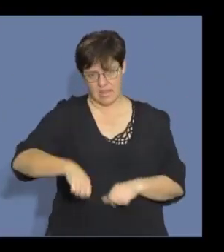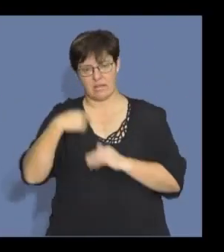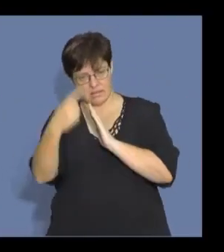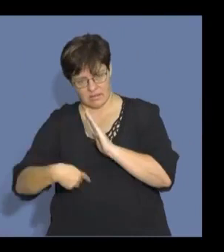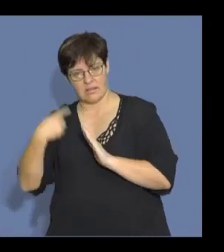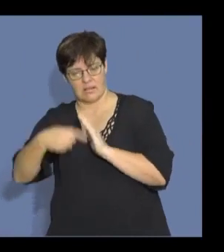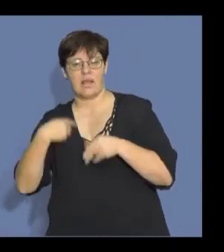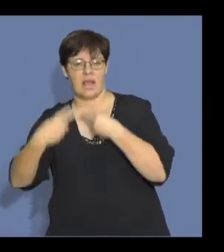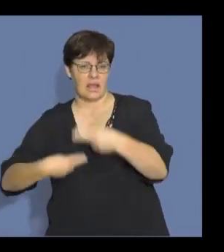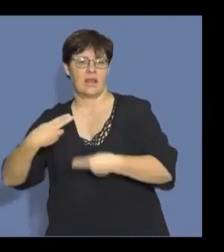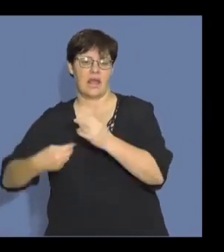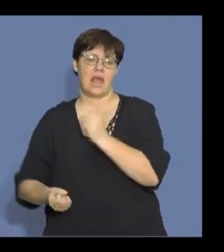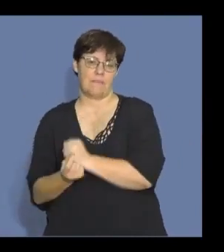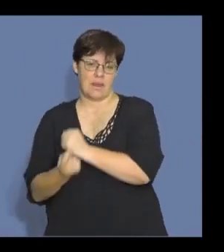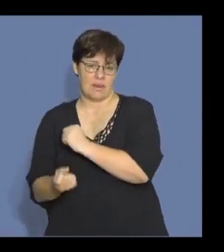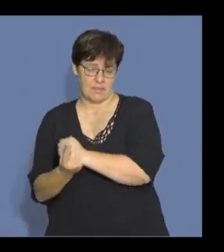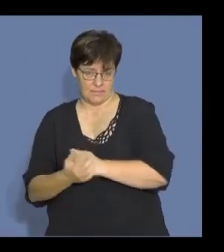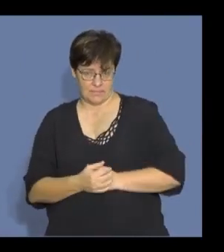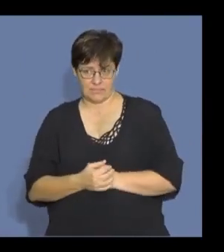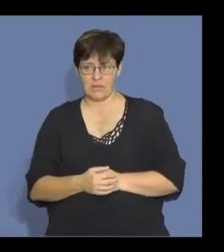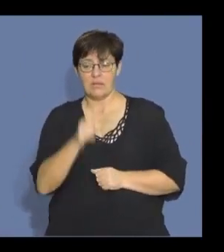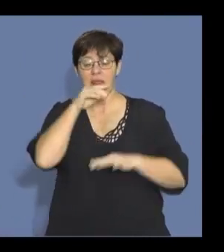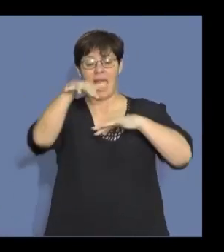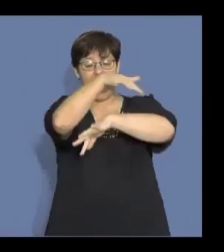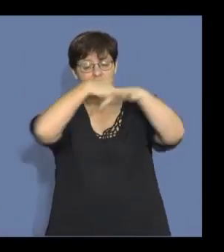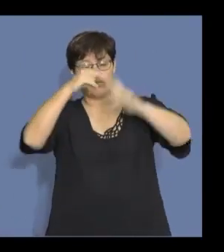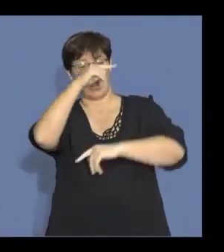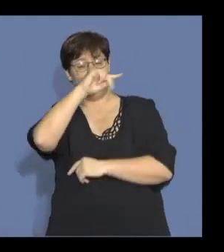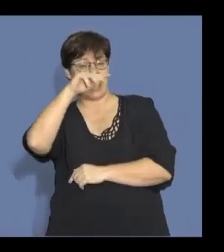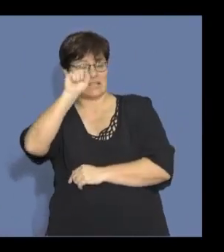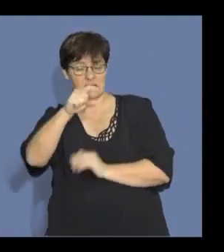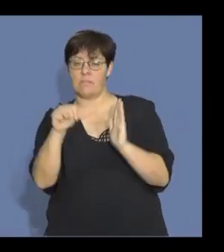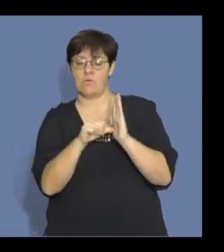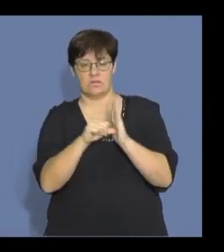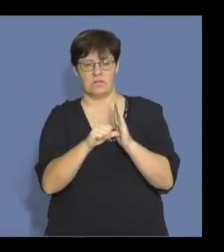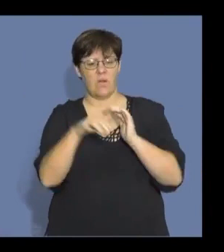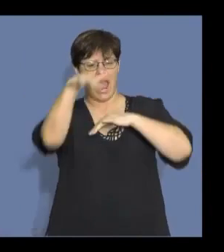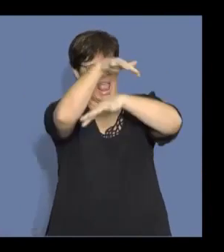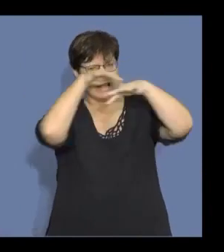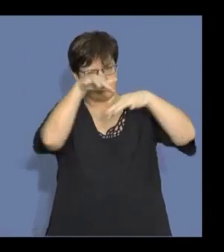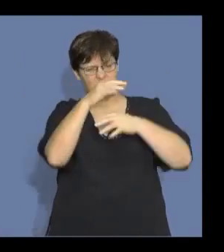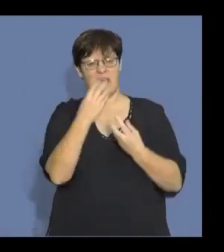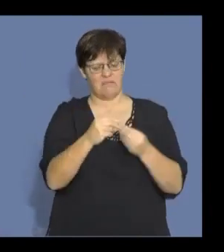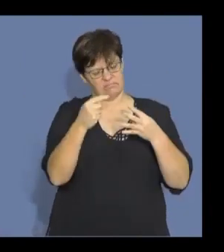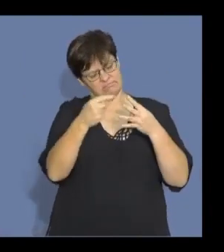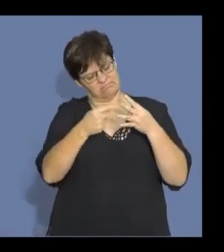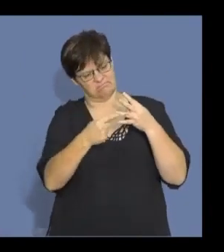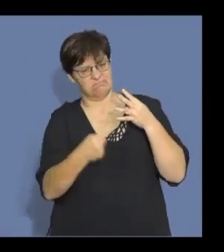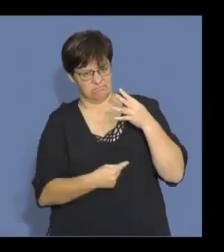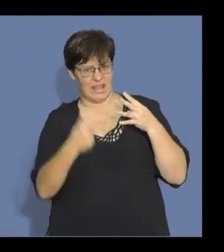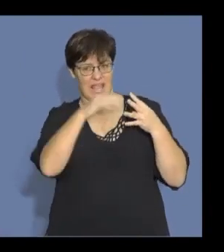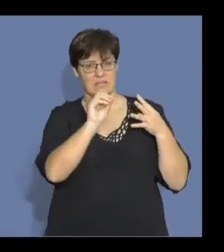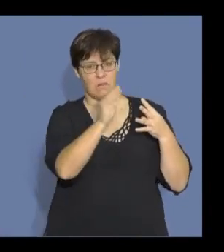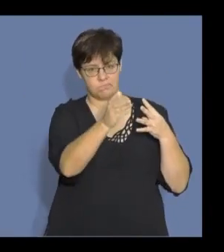It's important that we look at the atmospheric gases, and we know that the atmosphere is made up of a whole host of different